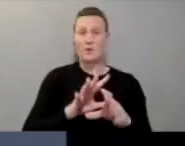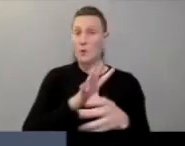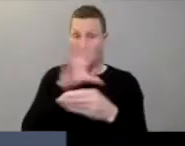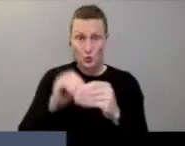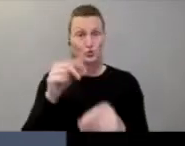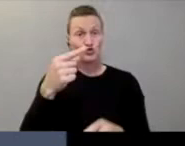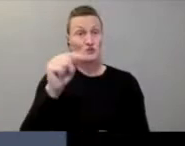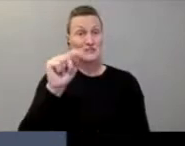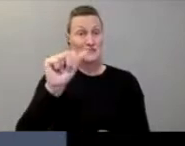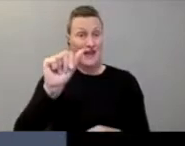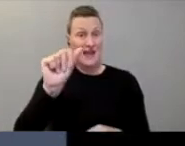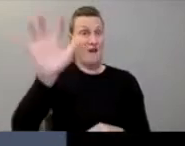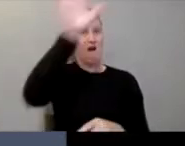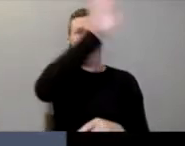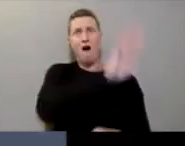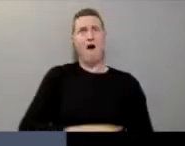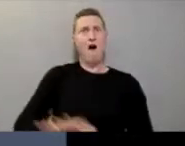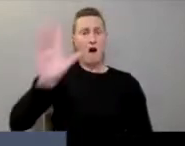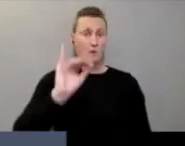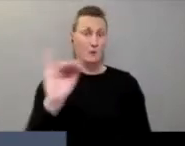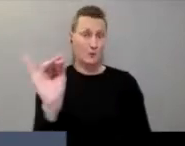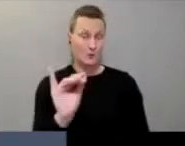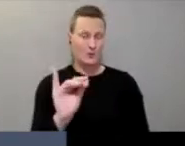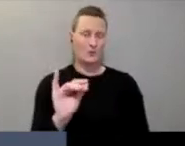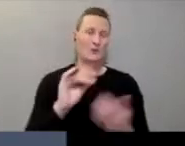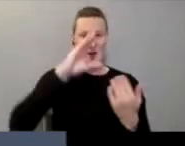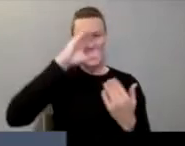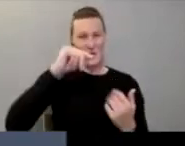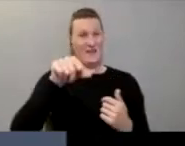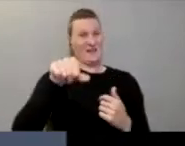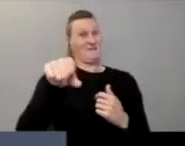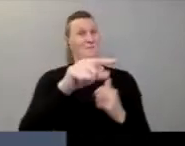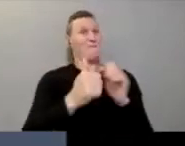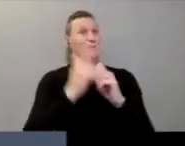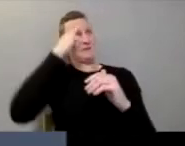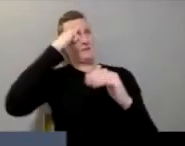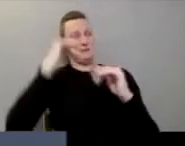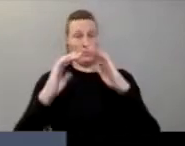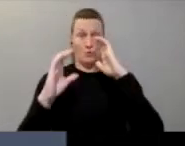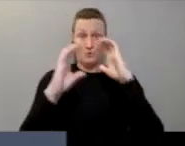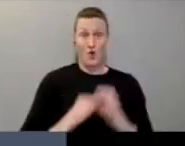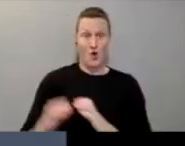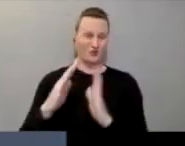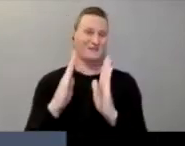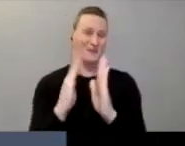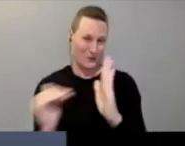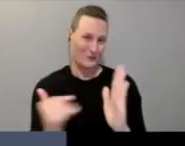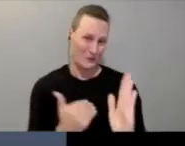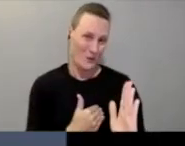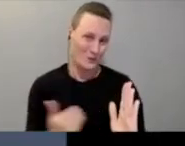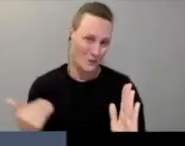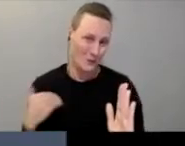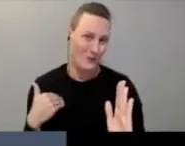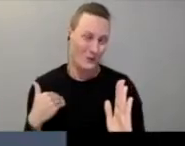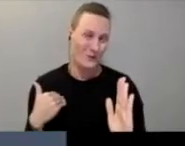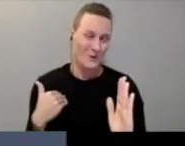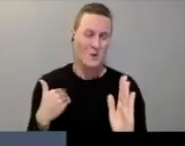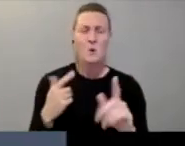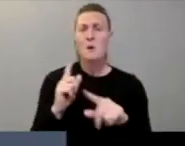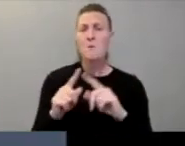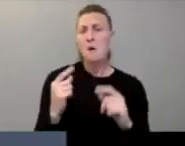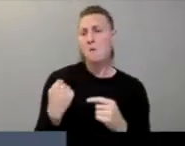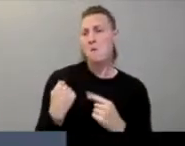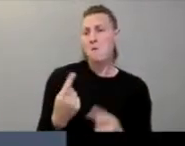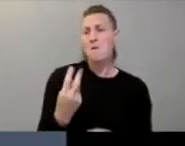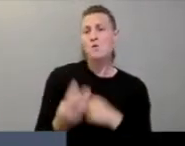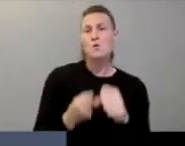you, Nuit Blanche has gathered mostly in the downtown area and a little bit in the last couple of years within Scarborough.